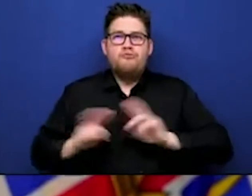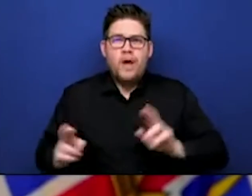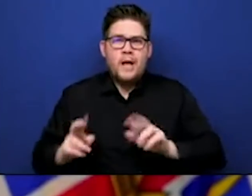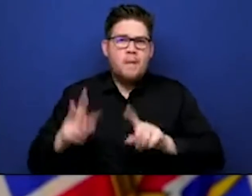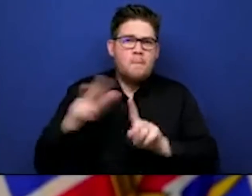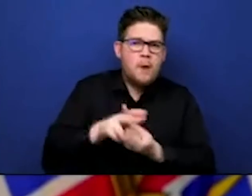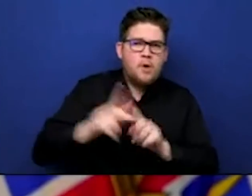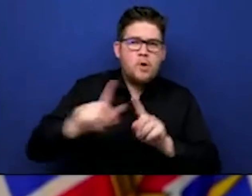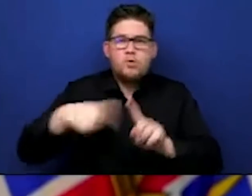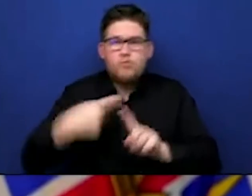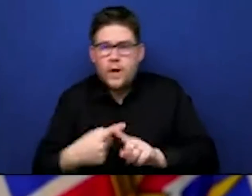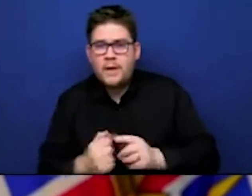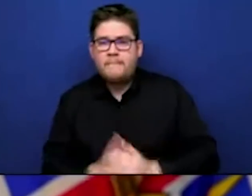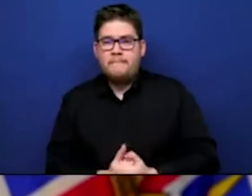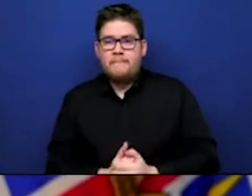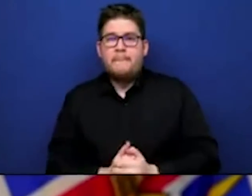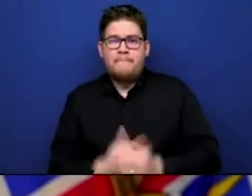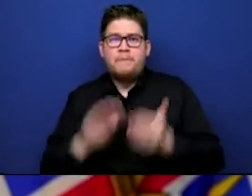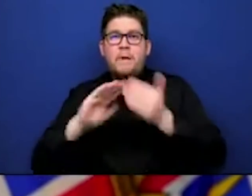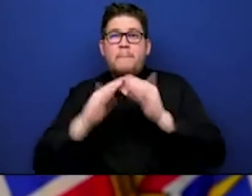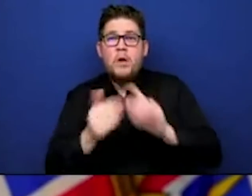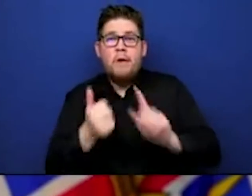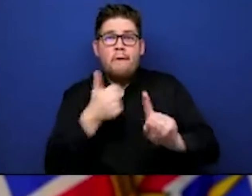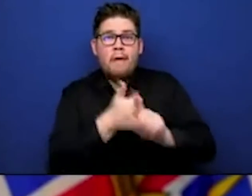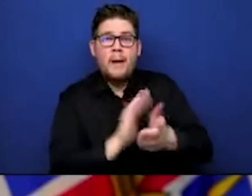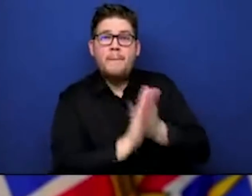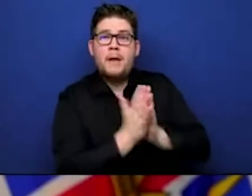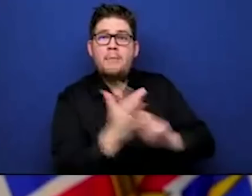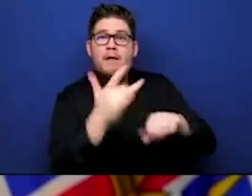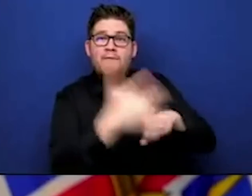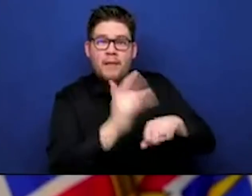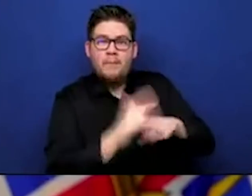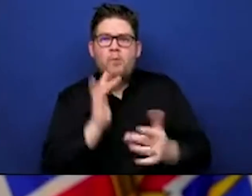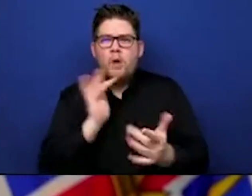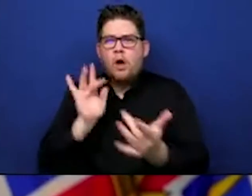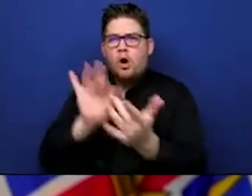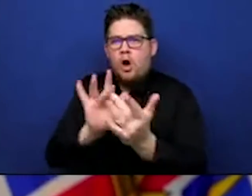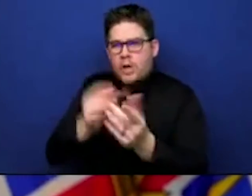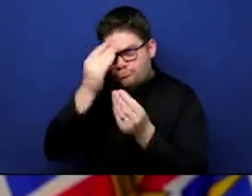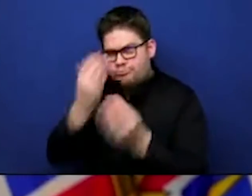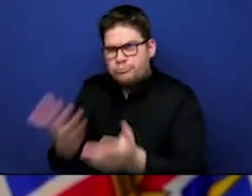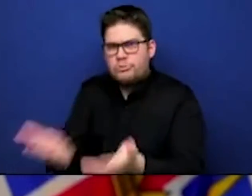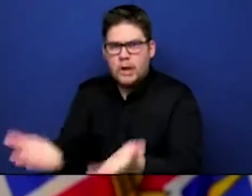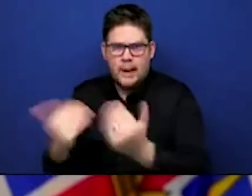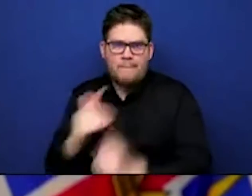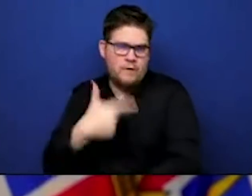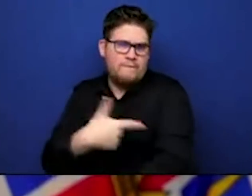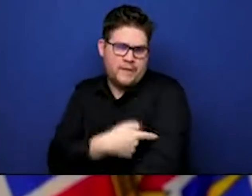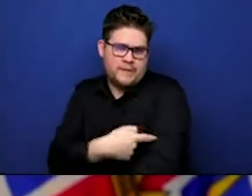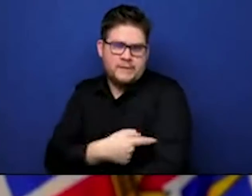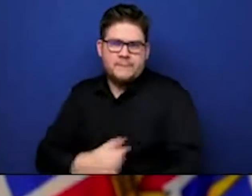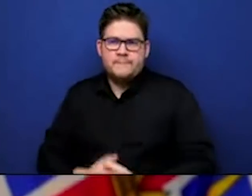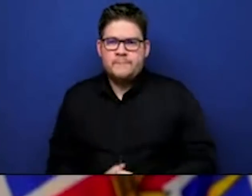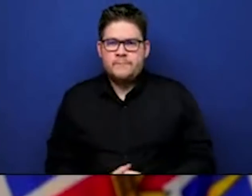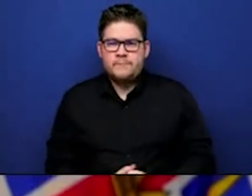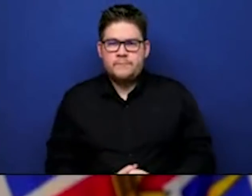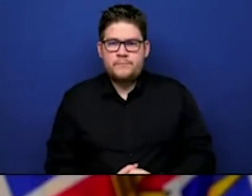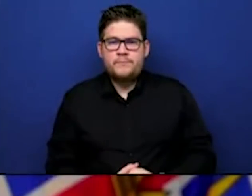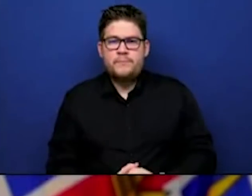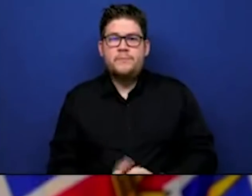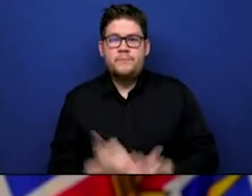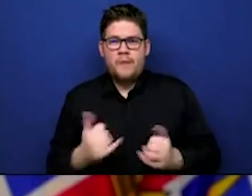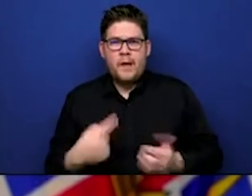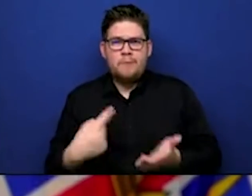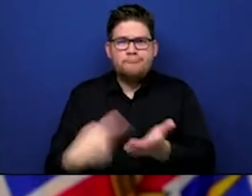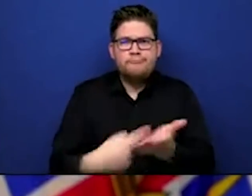community. I also want to talk a little bit about the Parallel Worker Program that we had initially started primarily